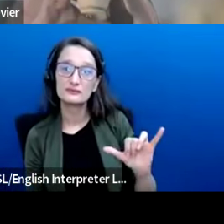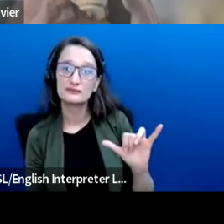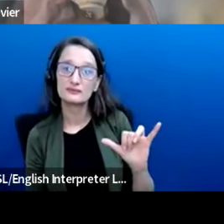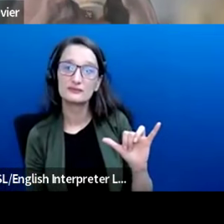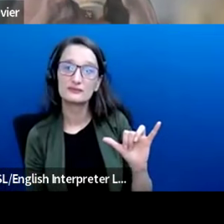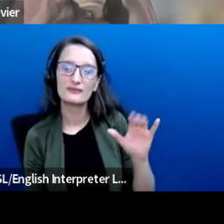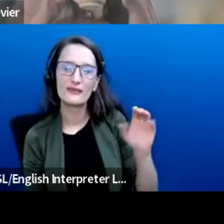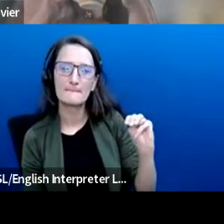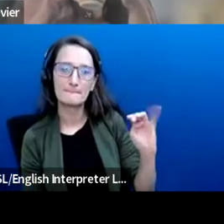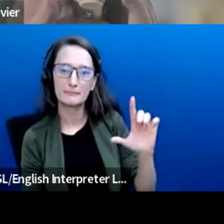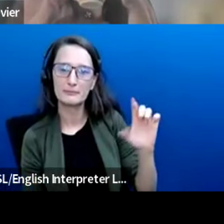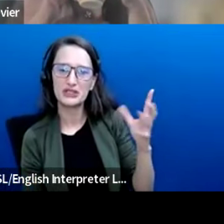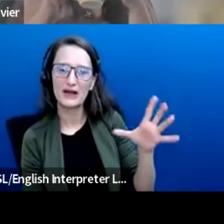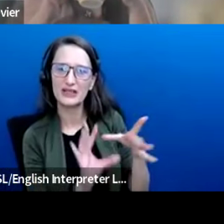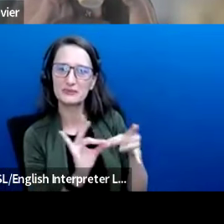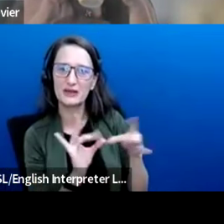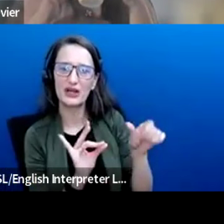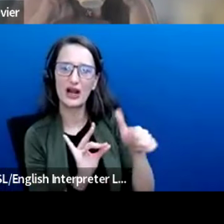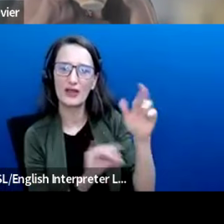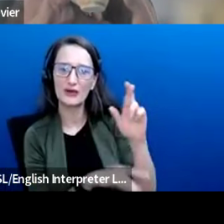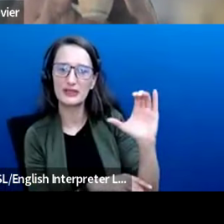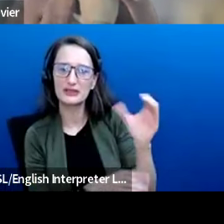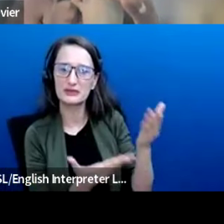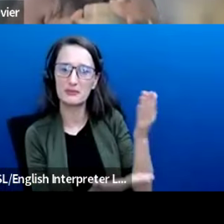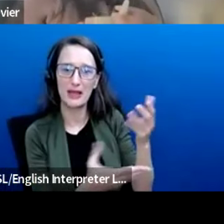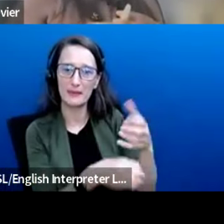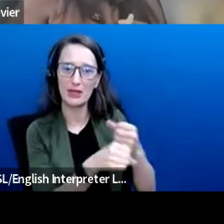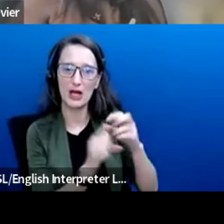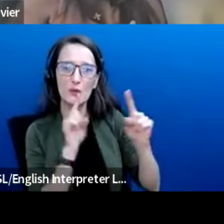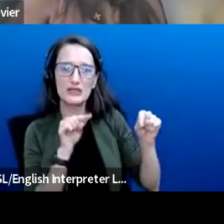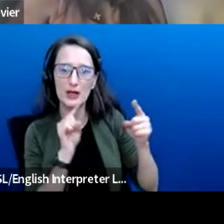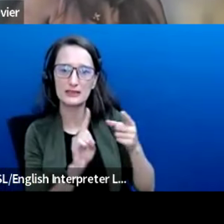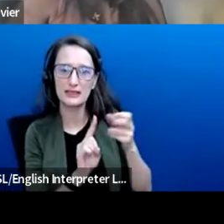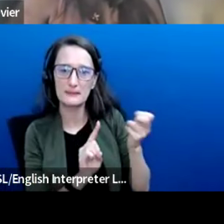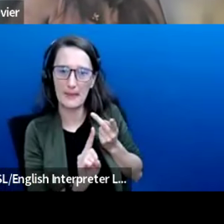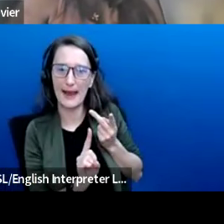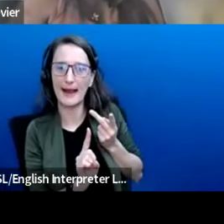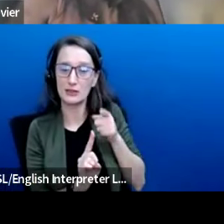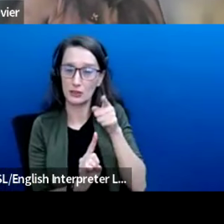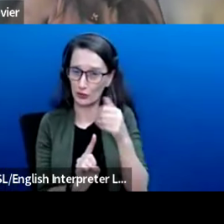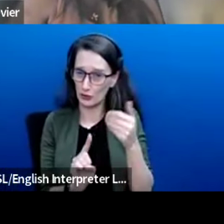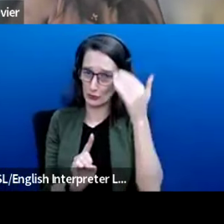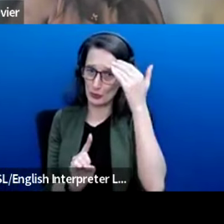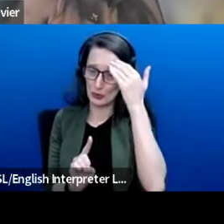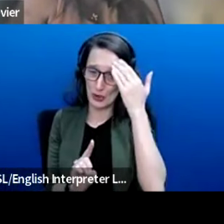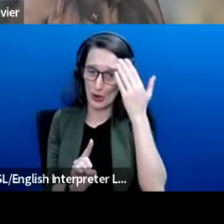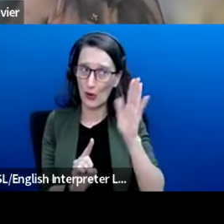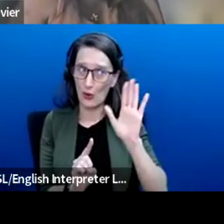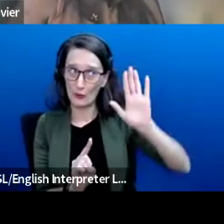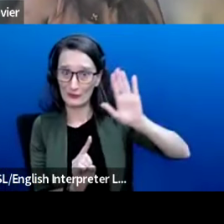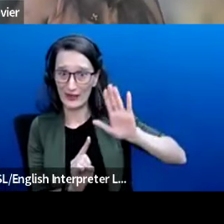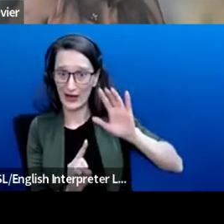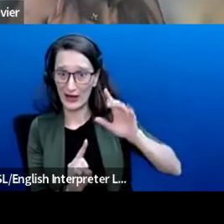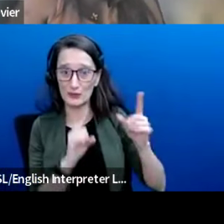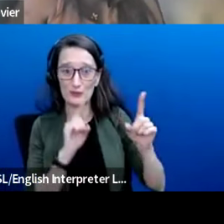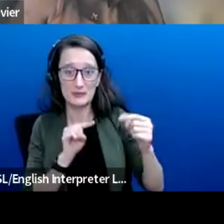Michelle had mentioned that some of the other regional centers may have been getting some responses back. Do you guys have any idea of what those responses have been to other